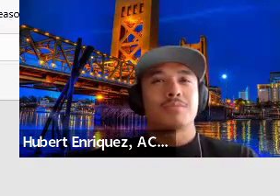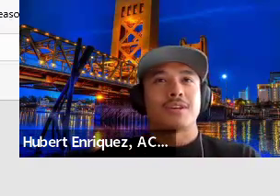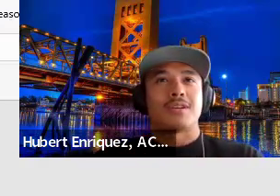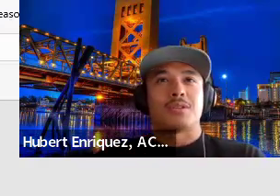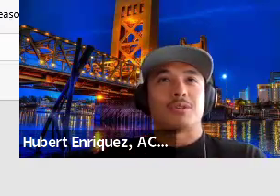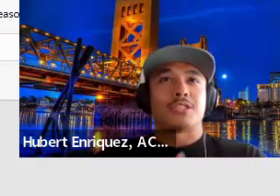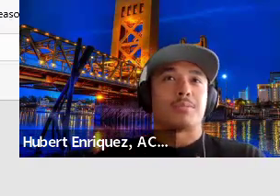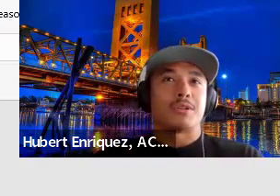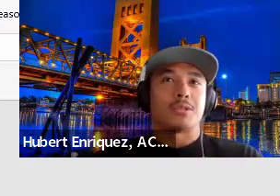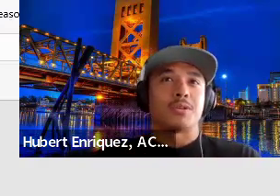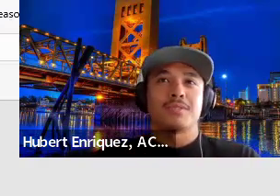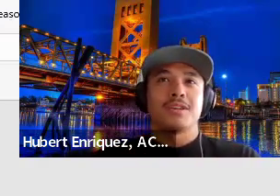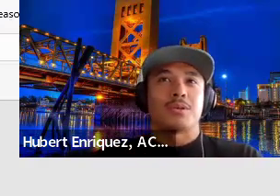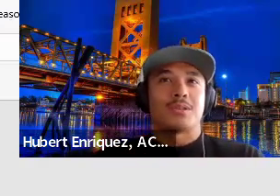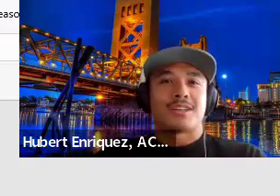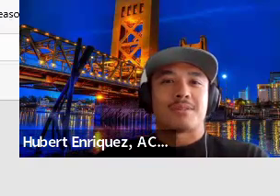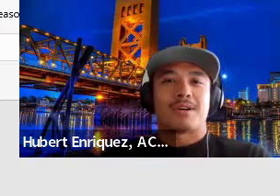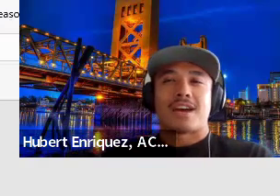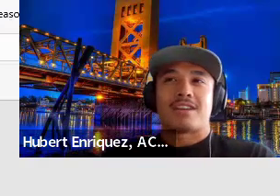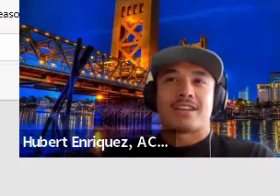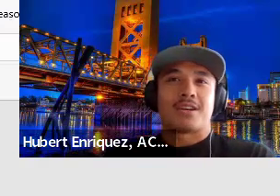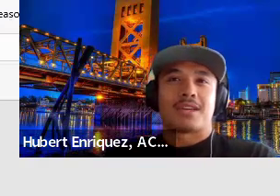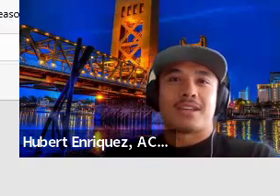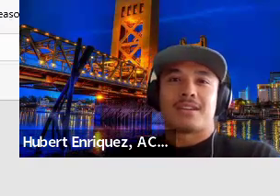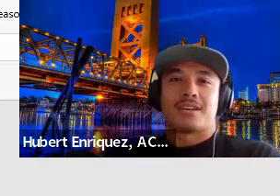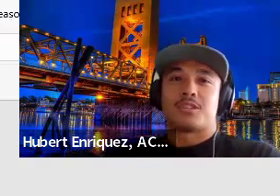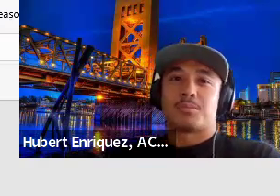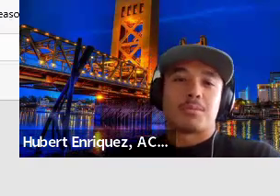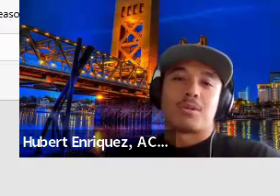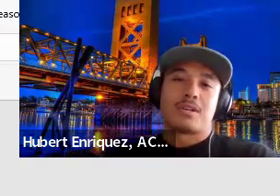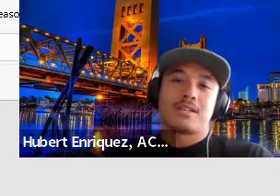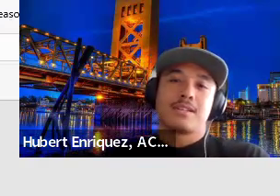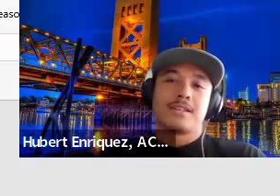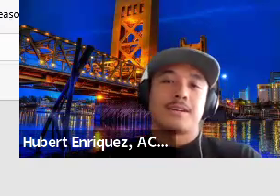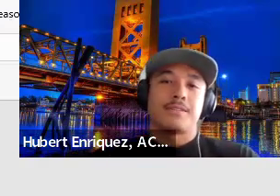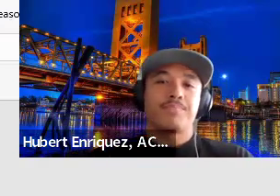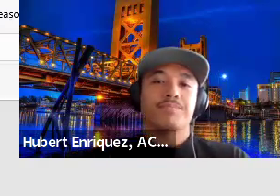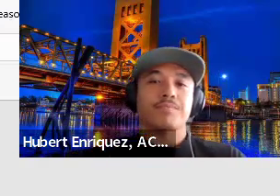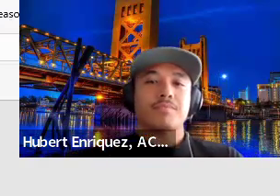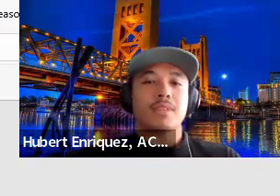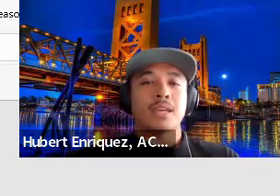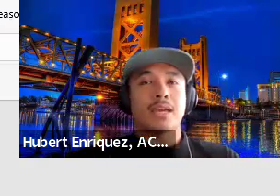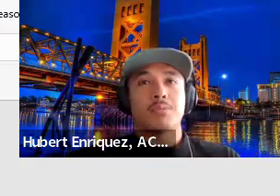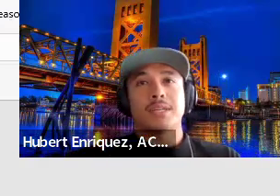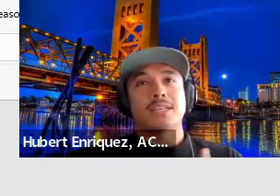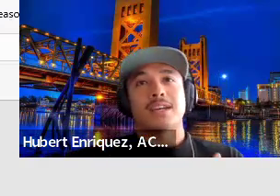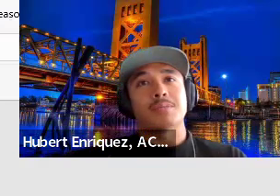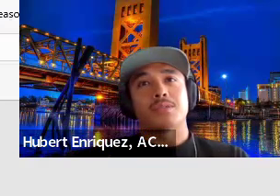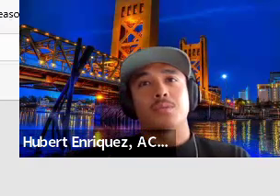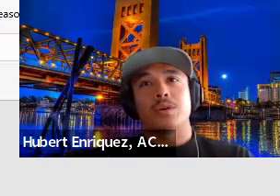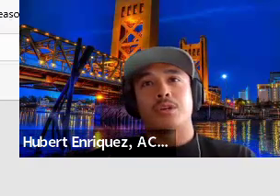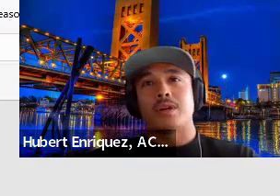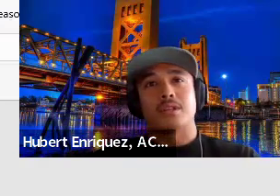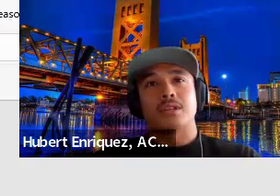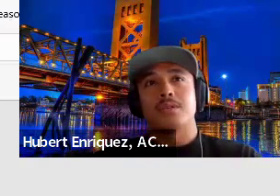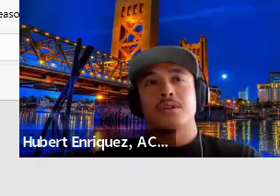management realm or the emergency preparedness realm, we always talk about having a go kit, super important. And replace any